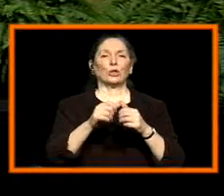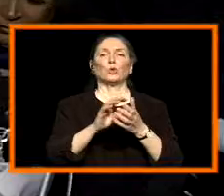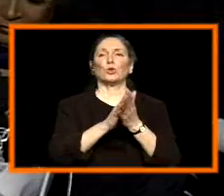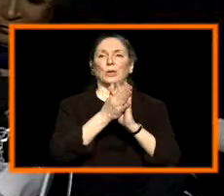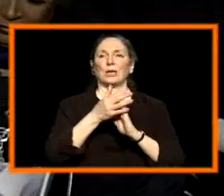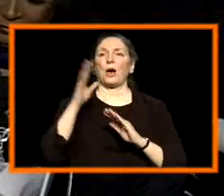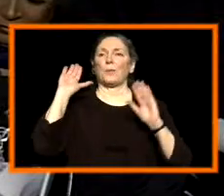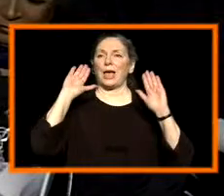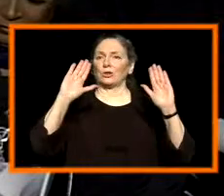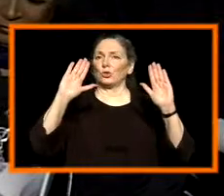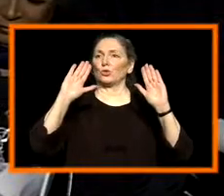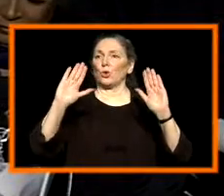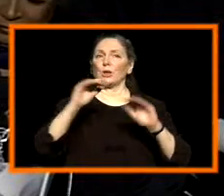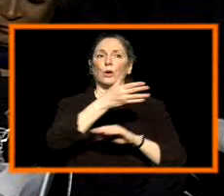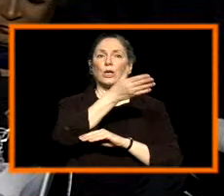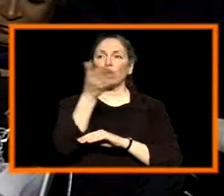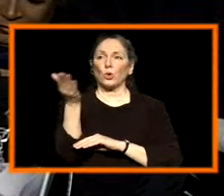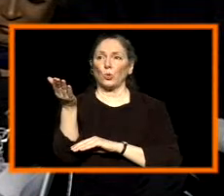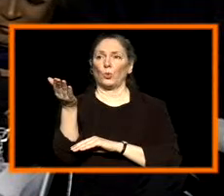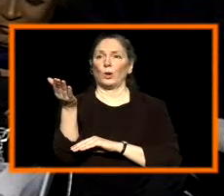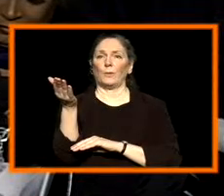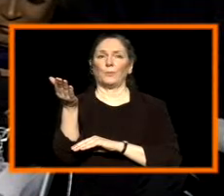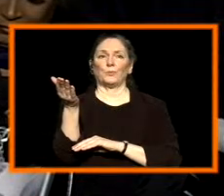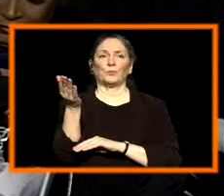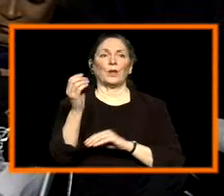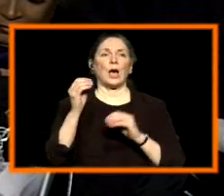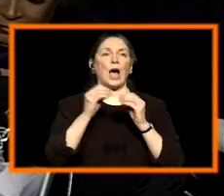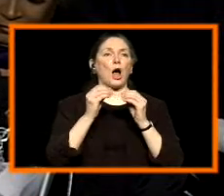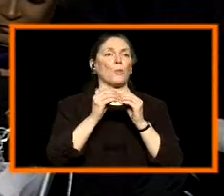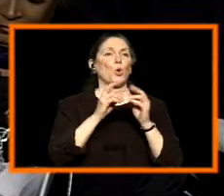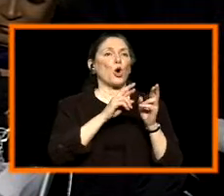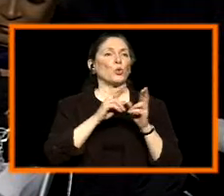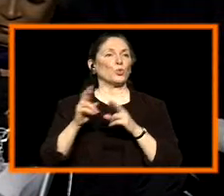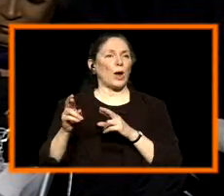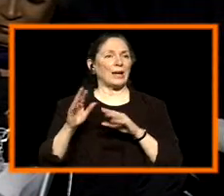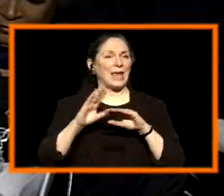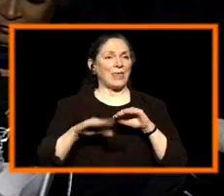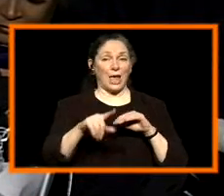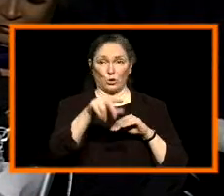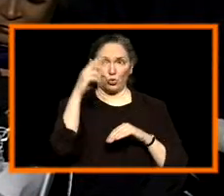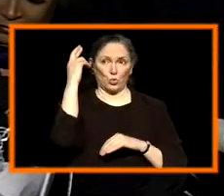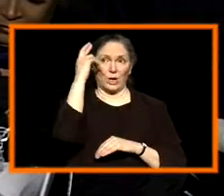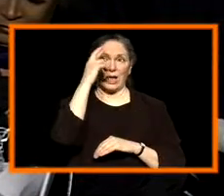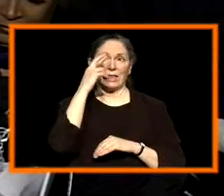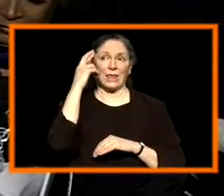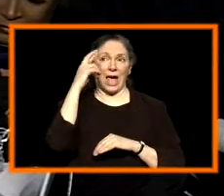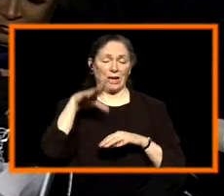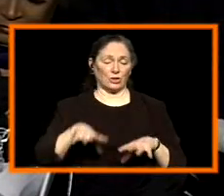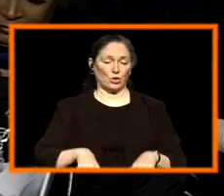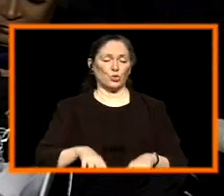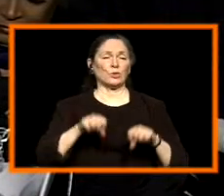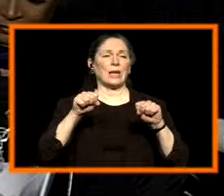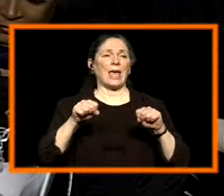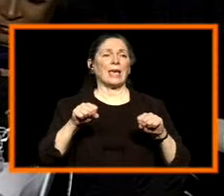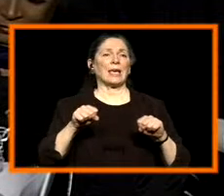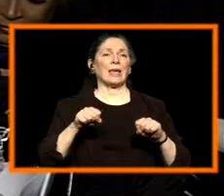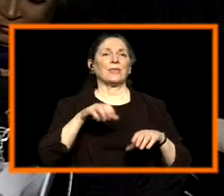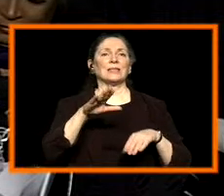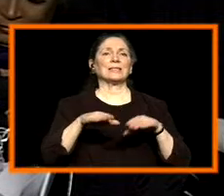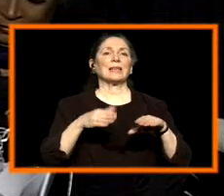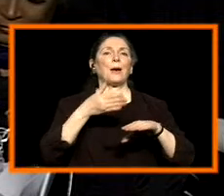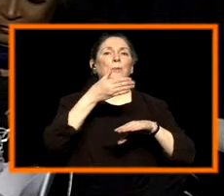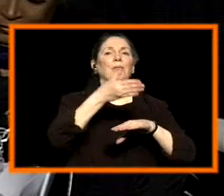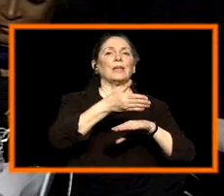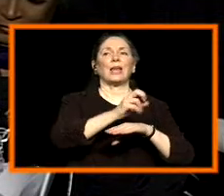extraordinary. You are more ready than you realize to take that step in your